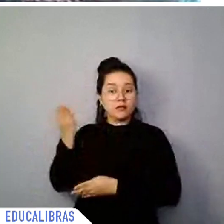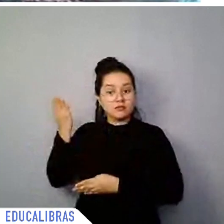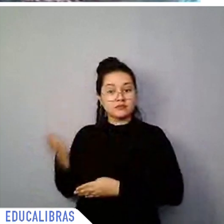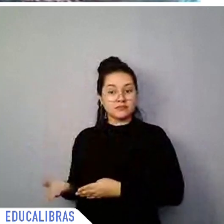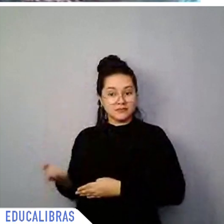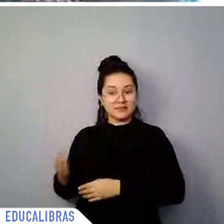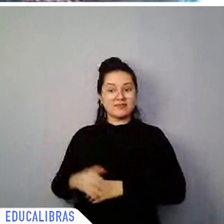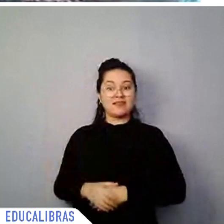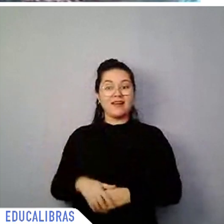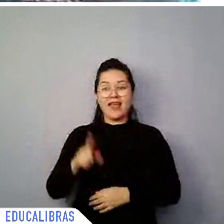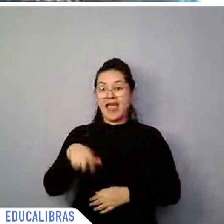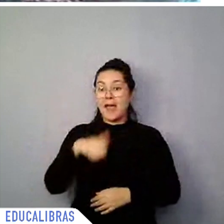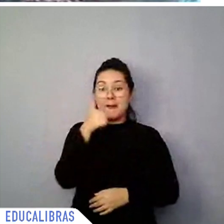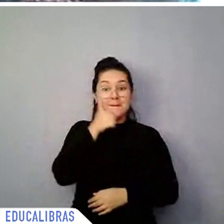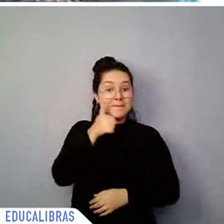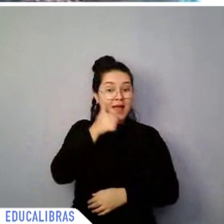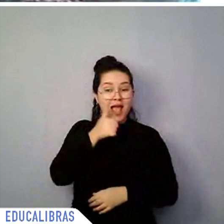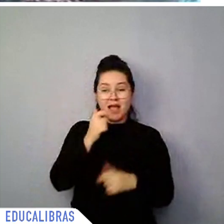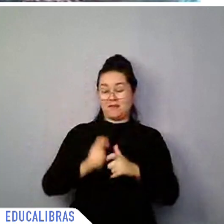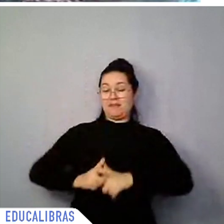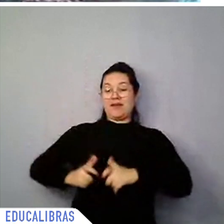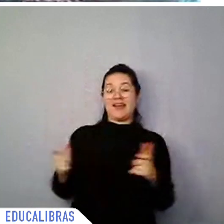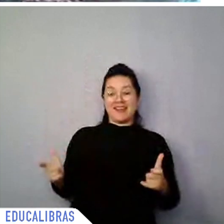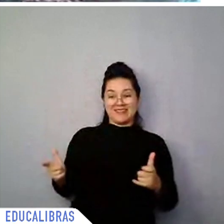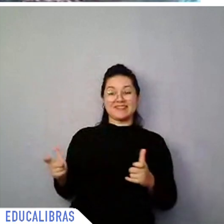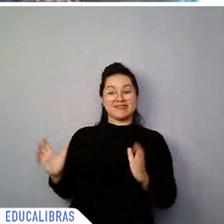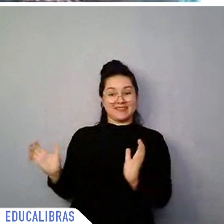of them that this got to the first